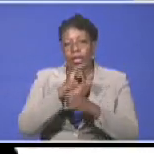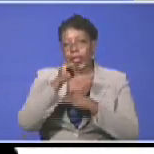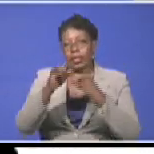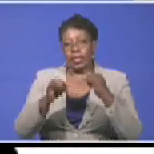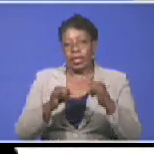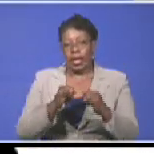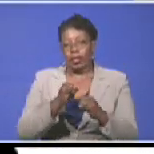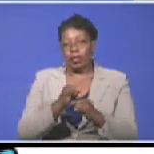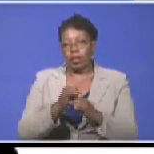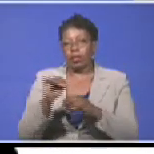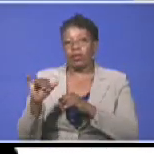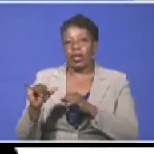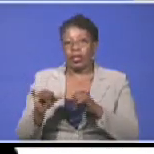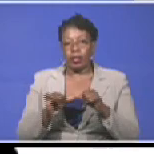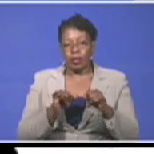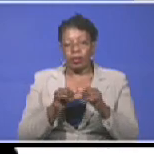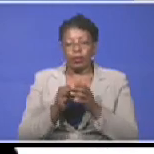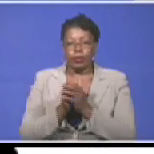international obligations.